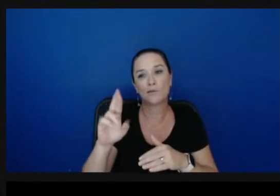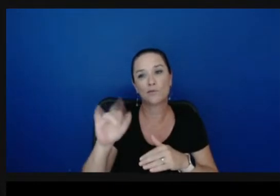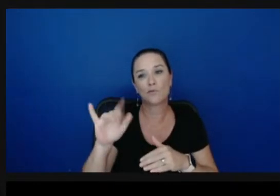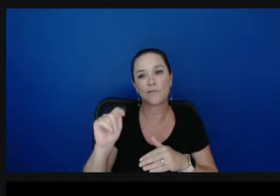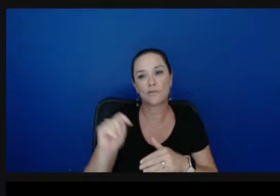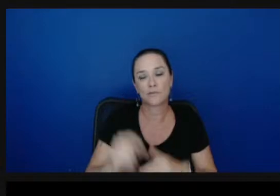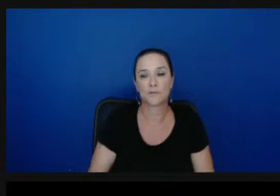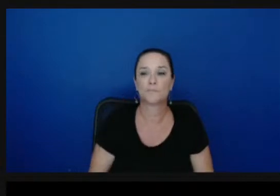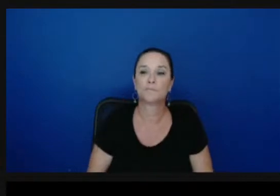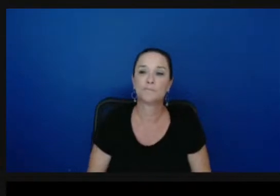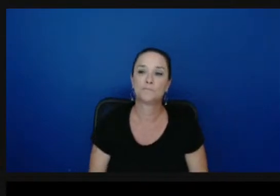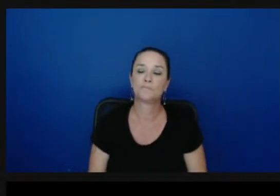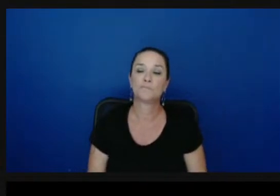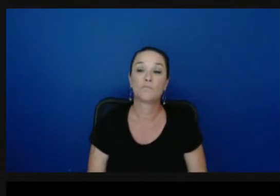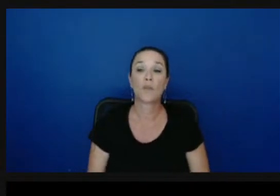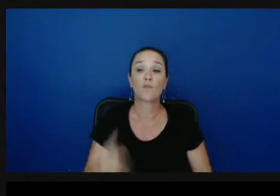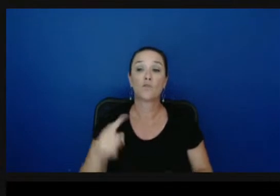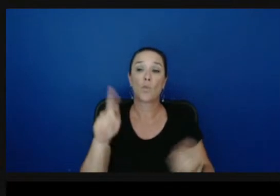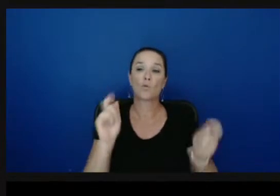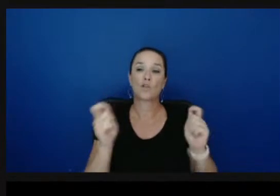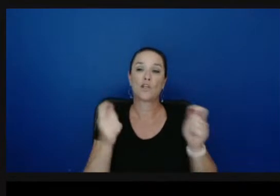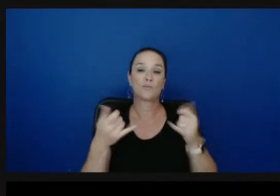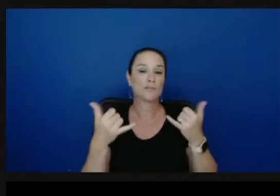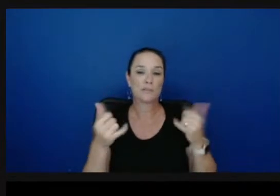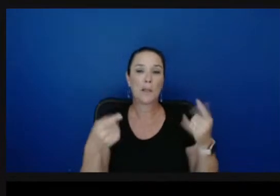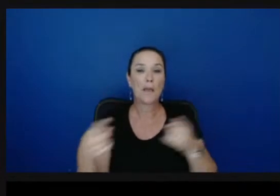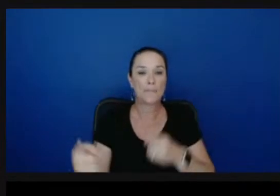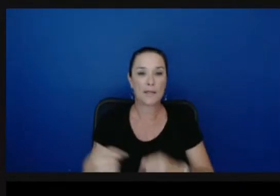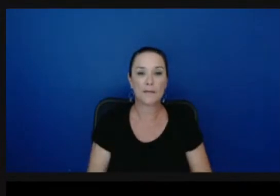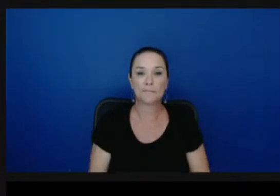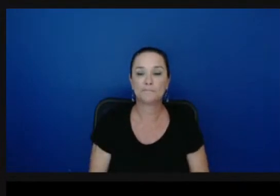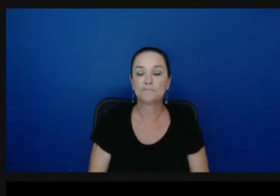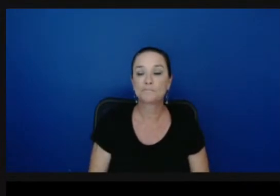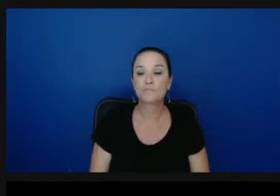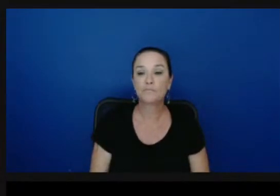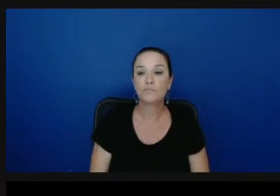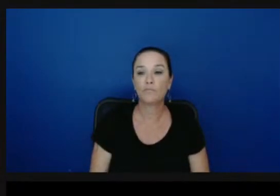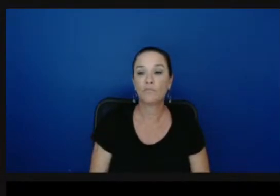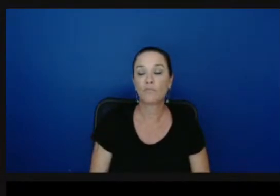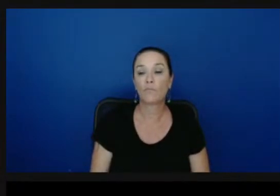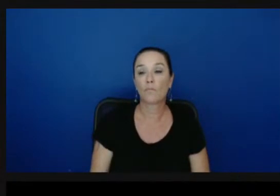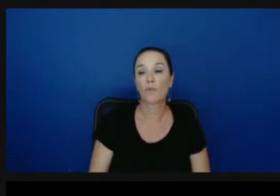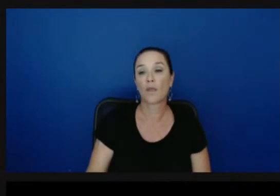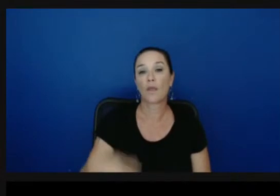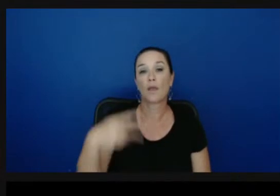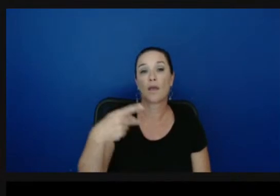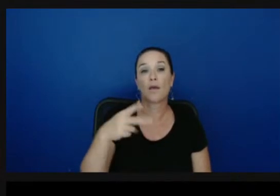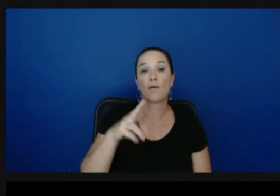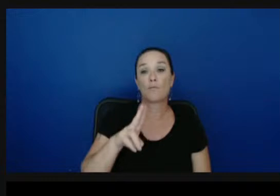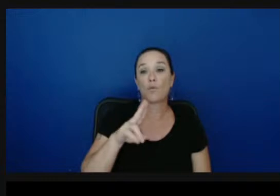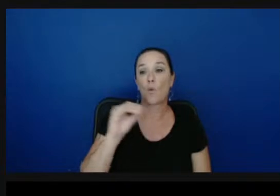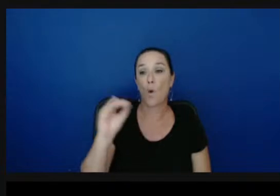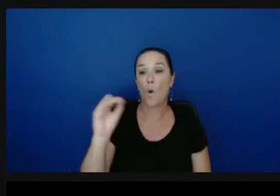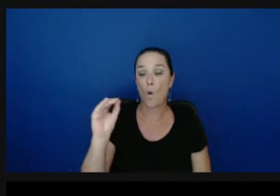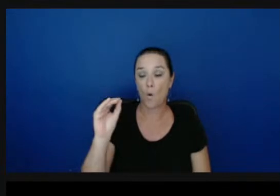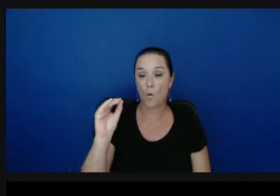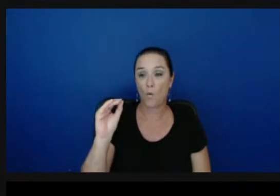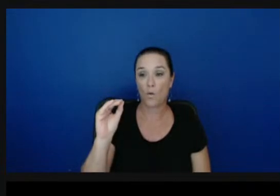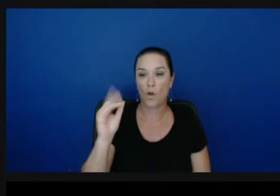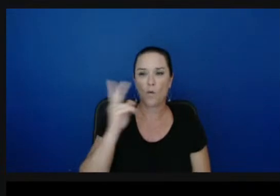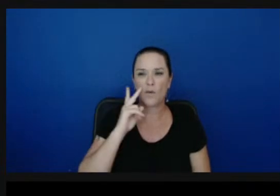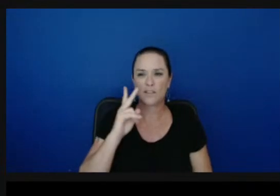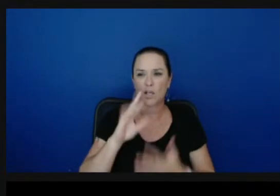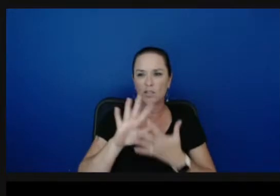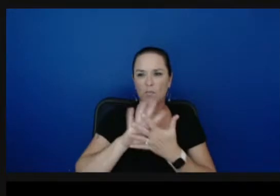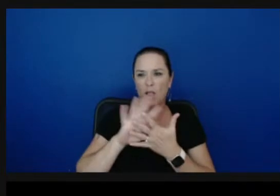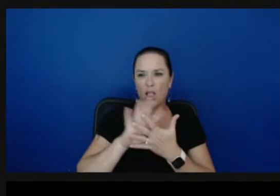So those adjustments are still ongoing there. Down at the rift zone at Pu'o'o, we saw some noise in the data